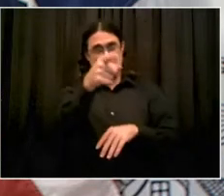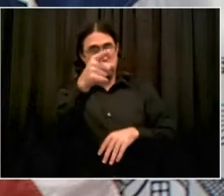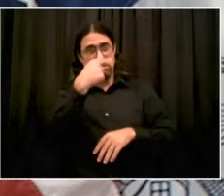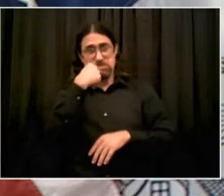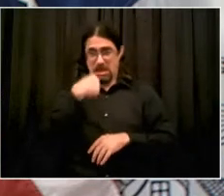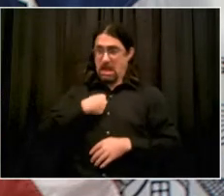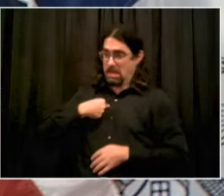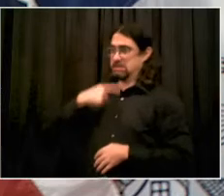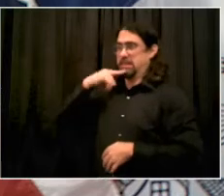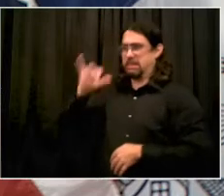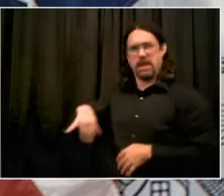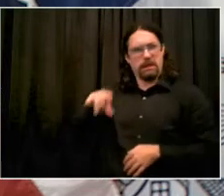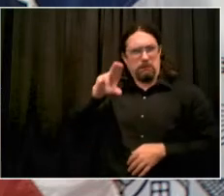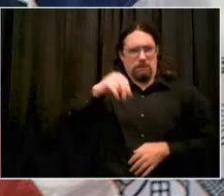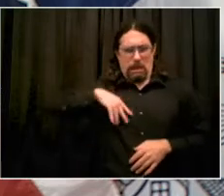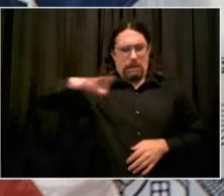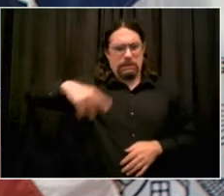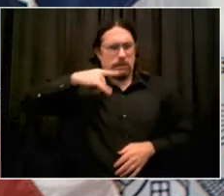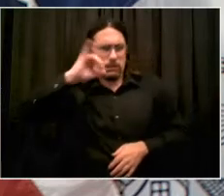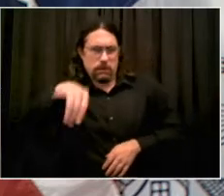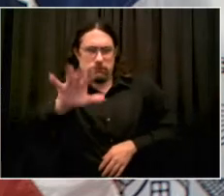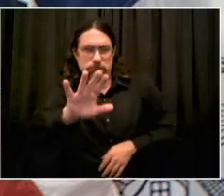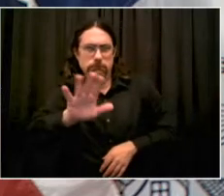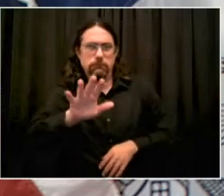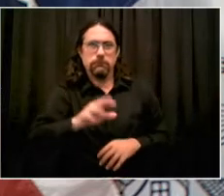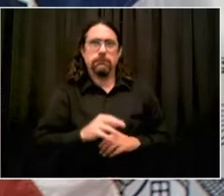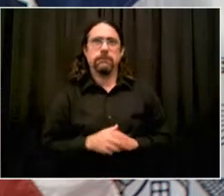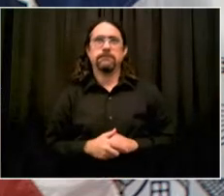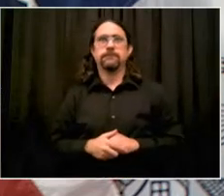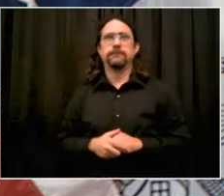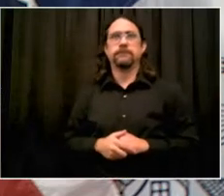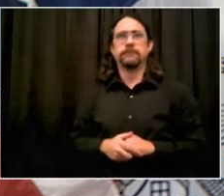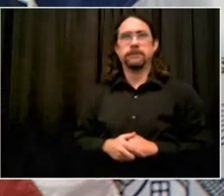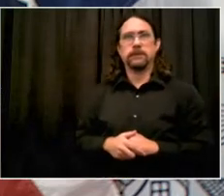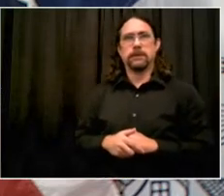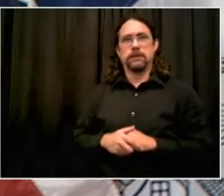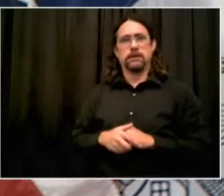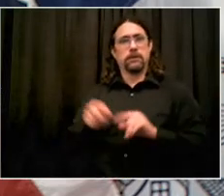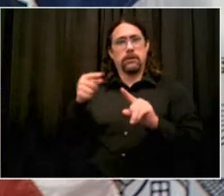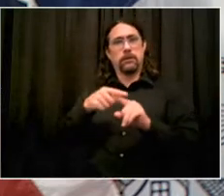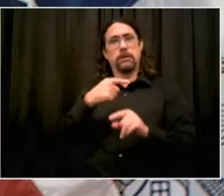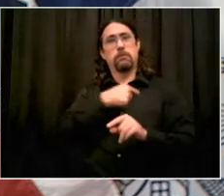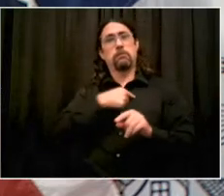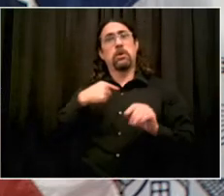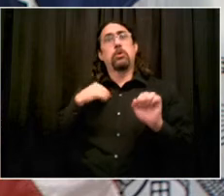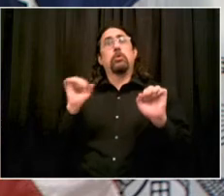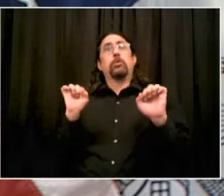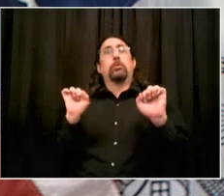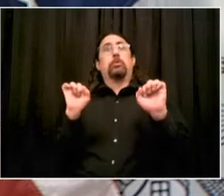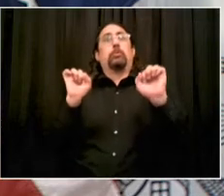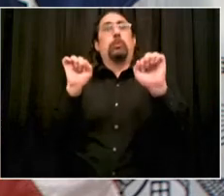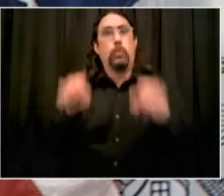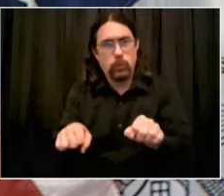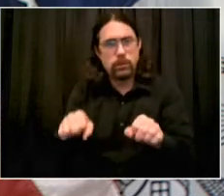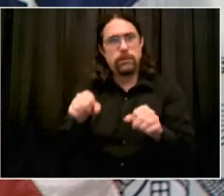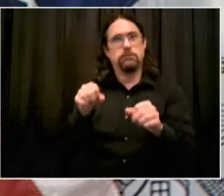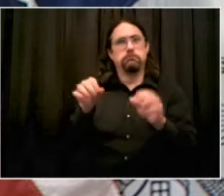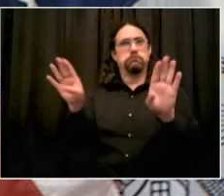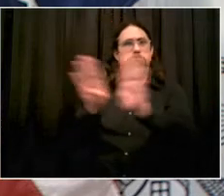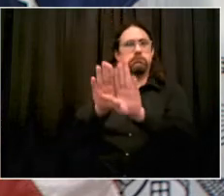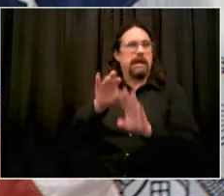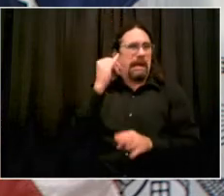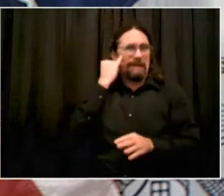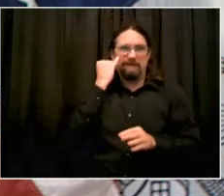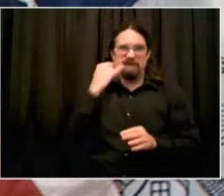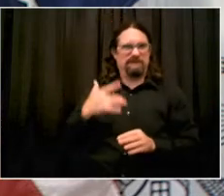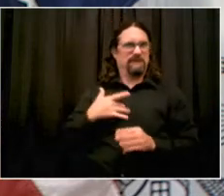actions. And it was very explicit to say it was not a guarantee that but we wanted people on notice that depending on what we were seeing,